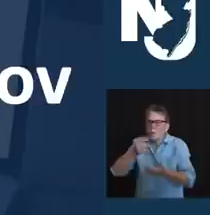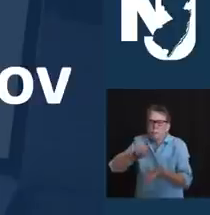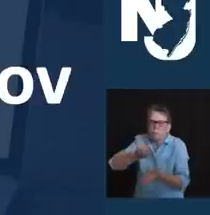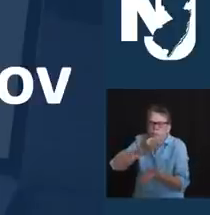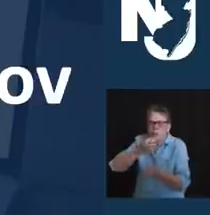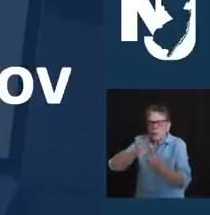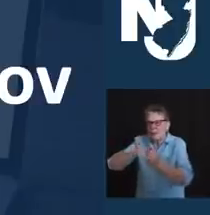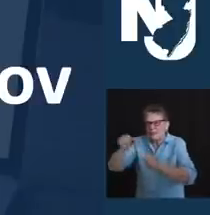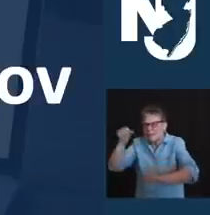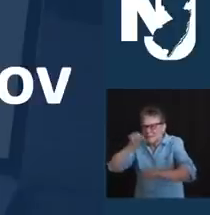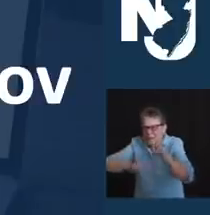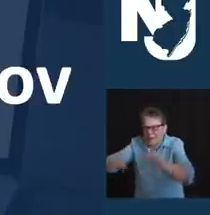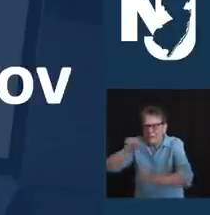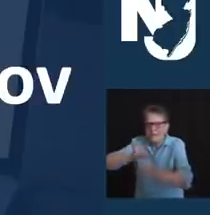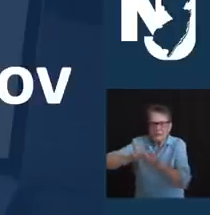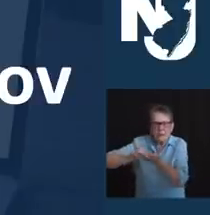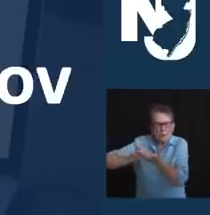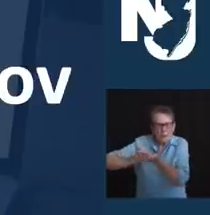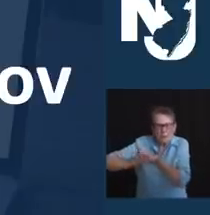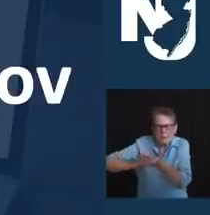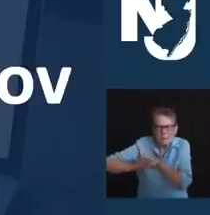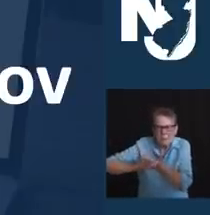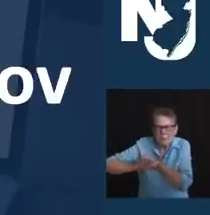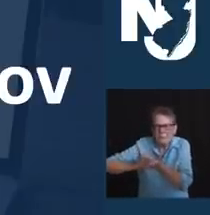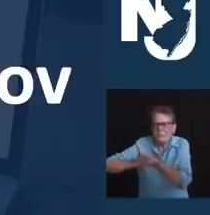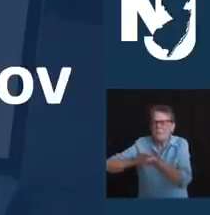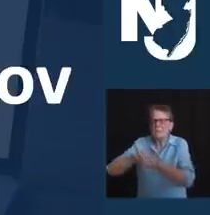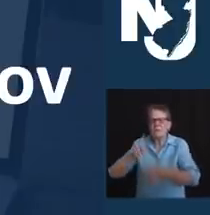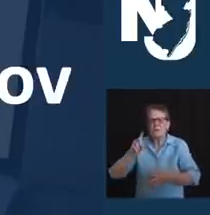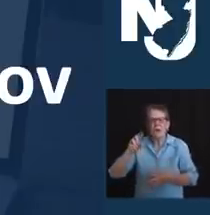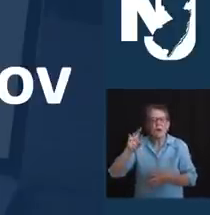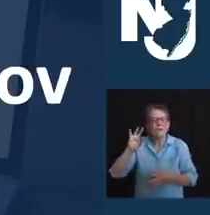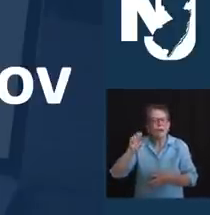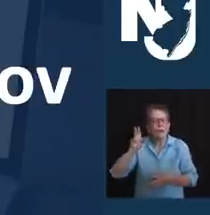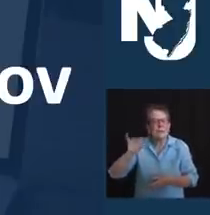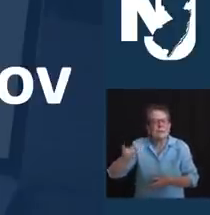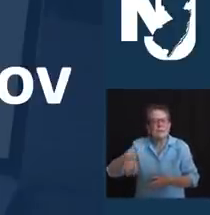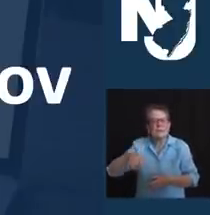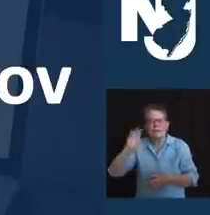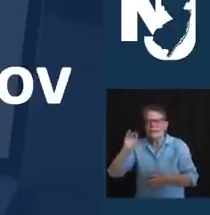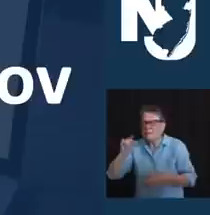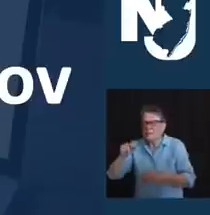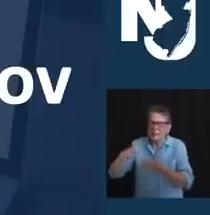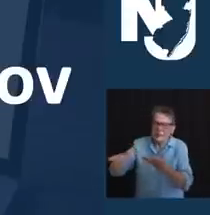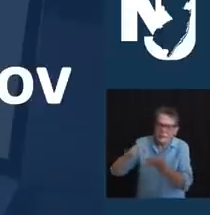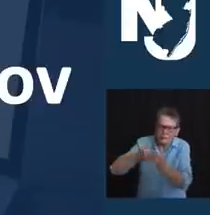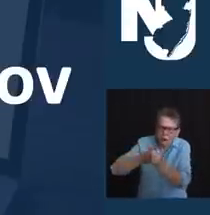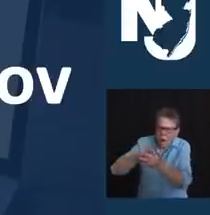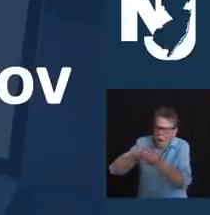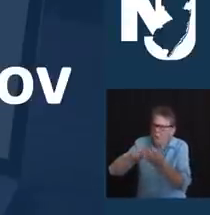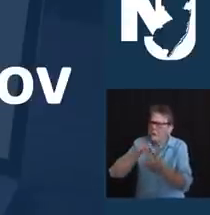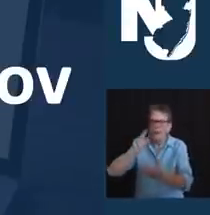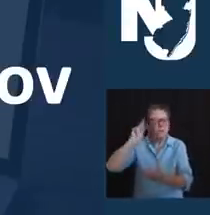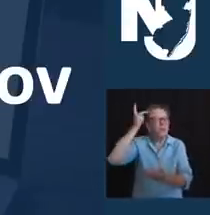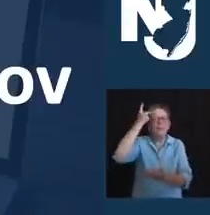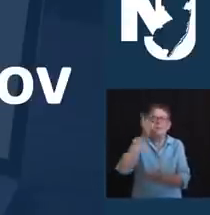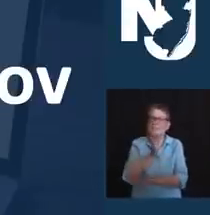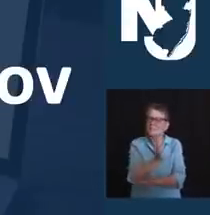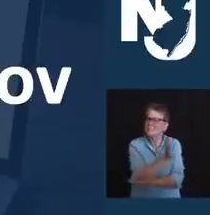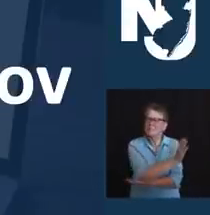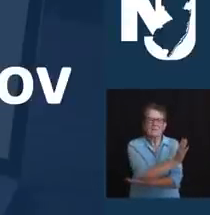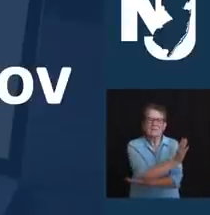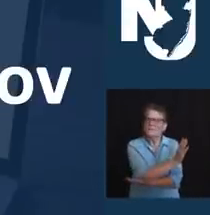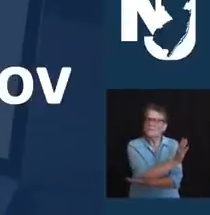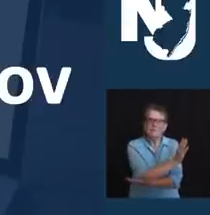a backslide. If these past 2 weeks have pushed one more person to get vaccinated or save one